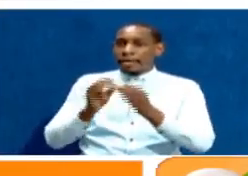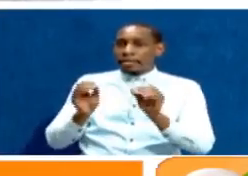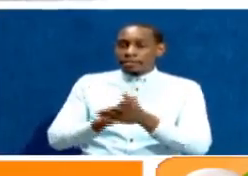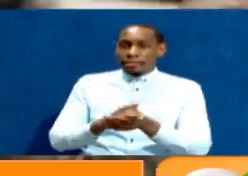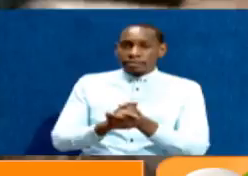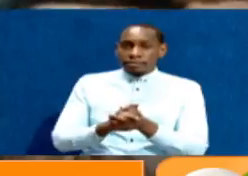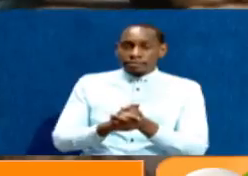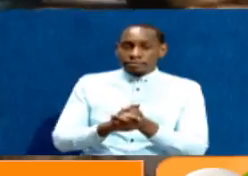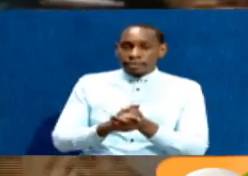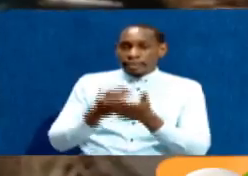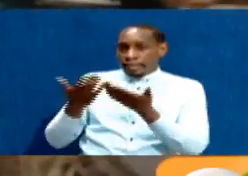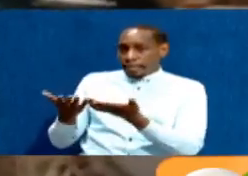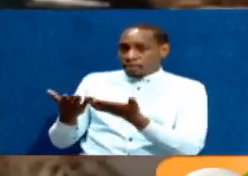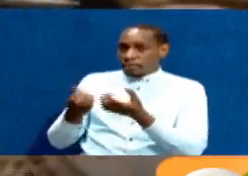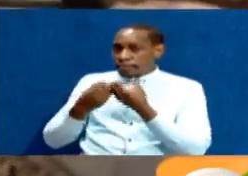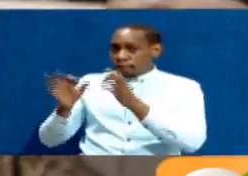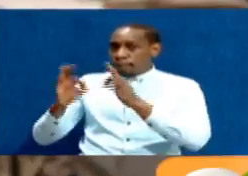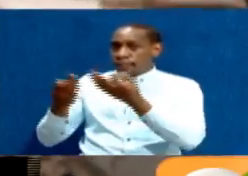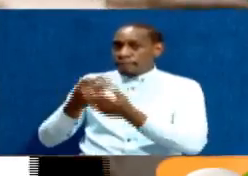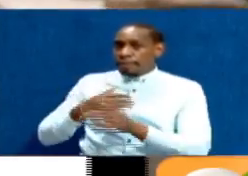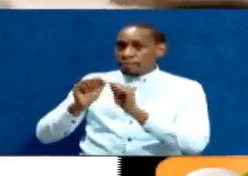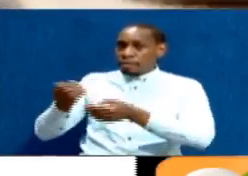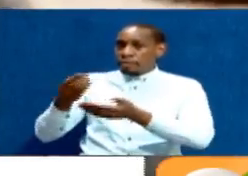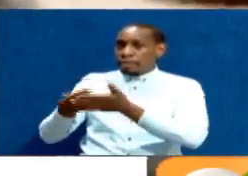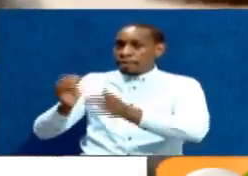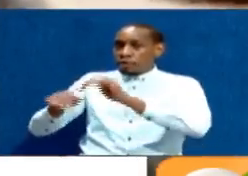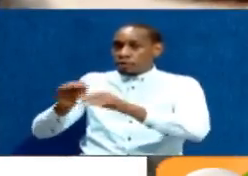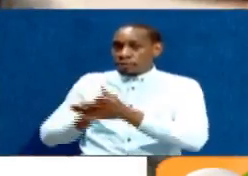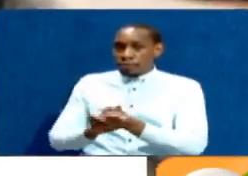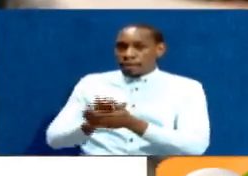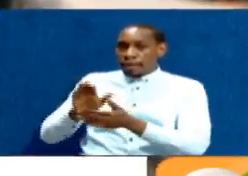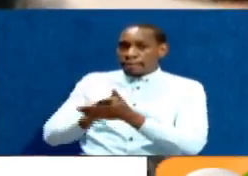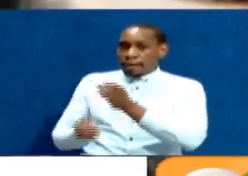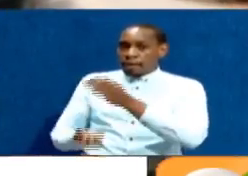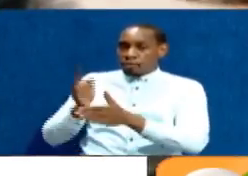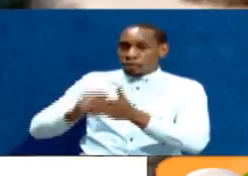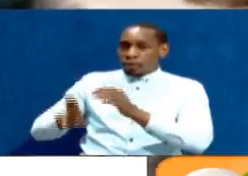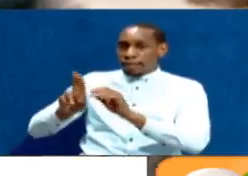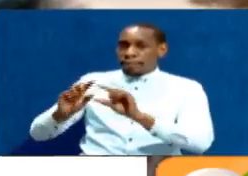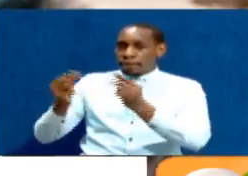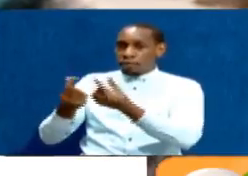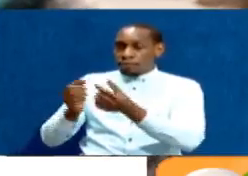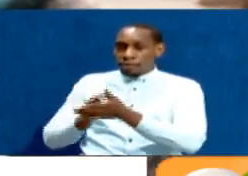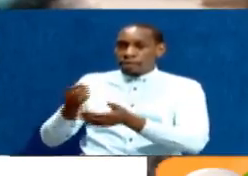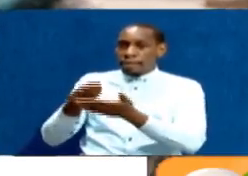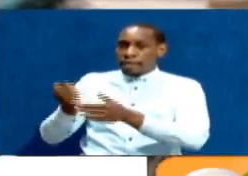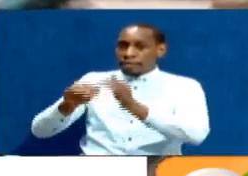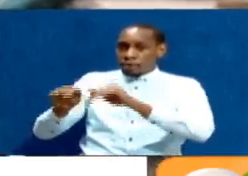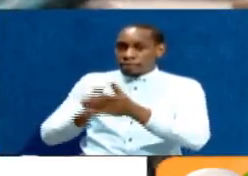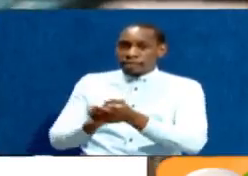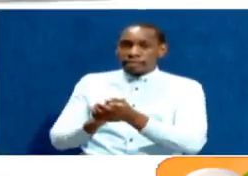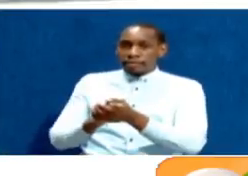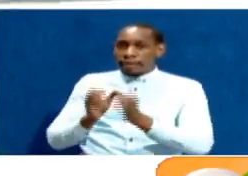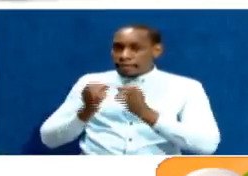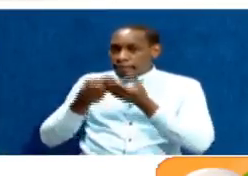by that time. Acha niambie familia yangu kama watanichangia changia. So wakafungua WhatsApp group, tukachanga kuambia